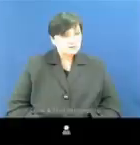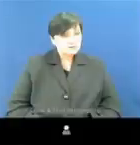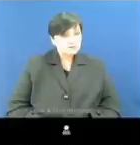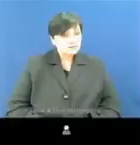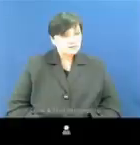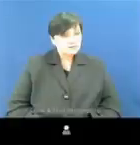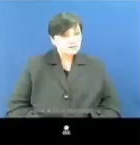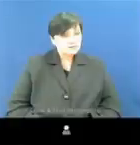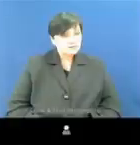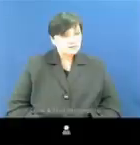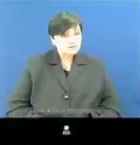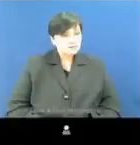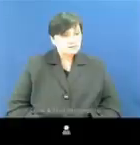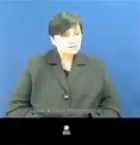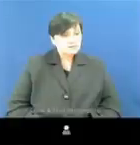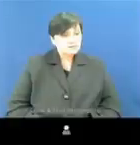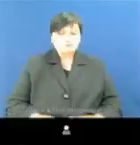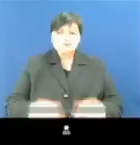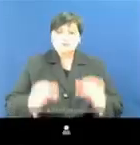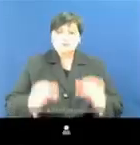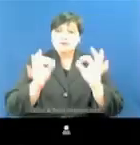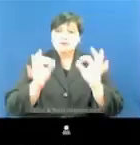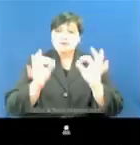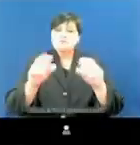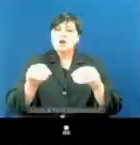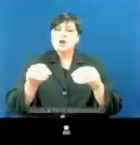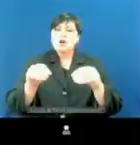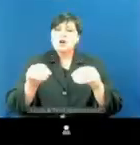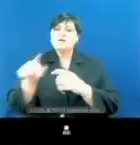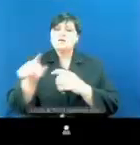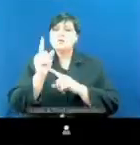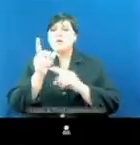Great. I'll give you a moment to look over your notes.